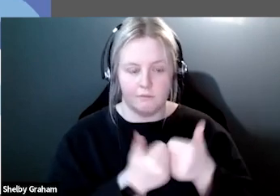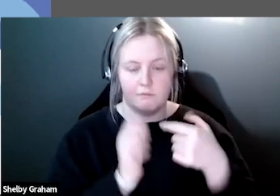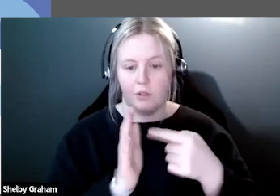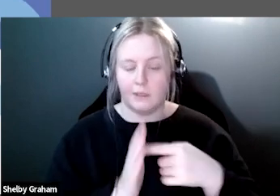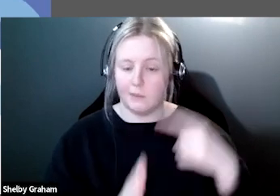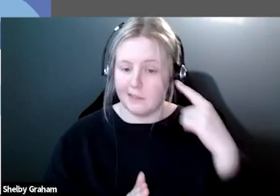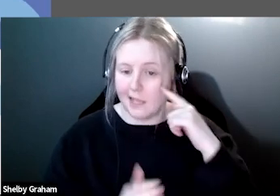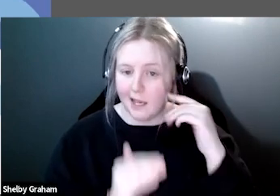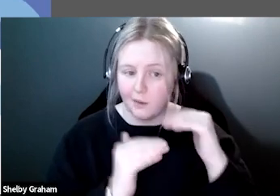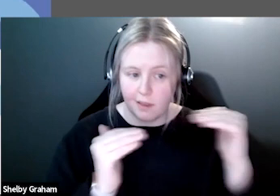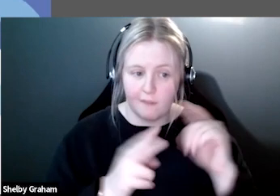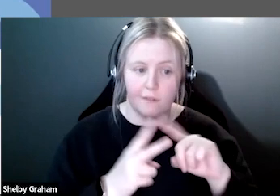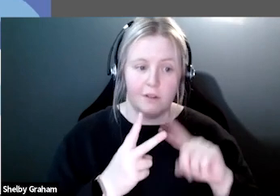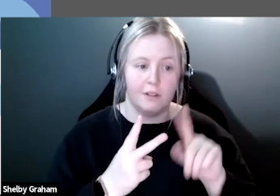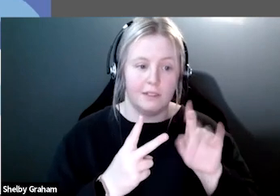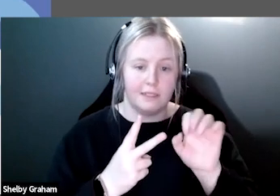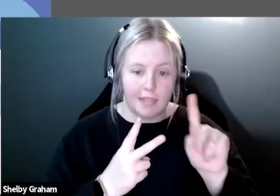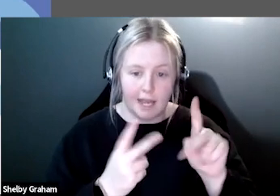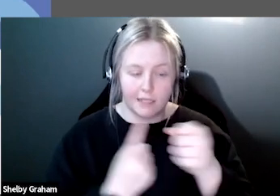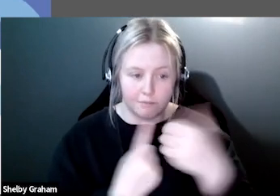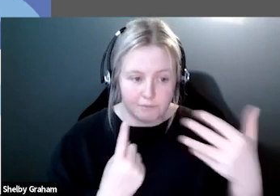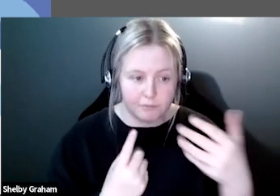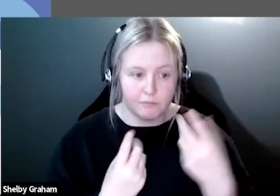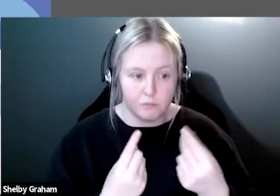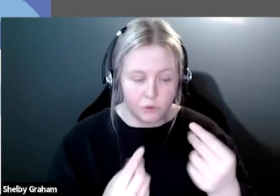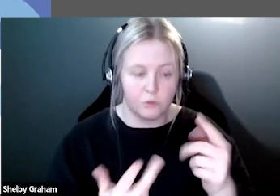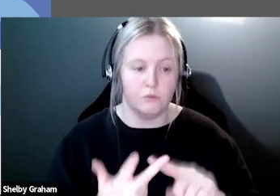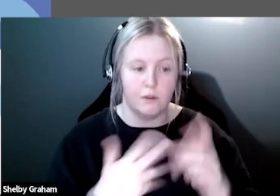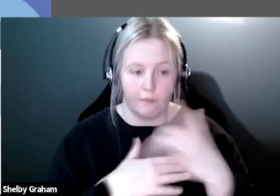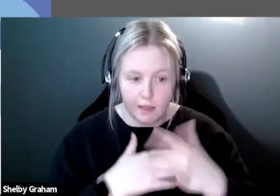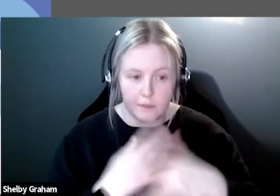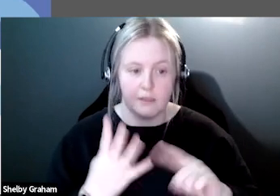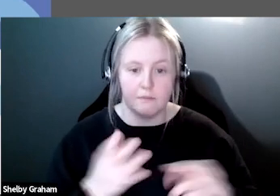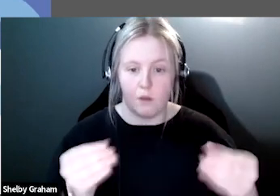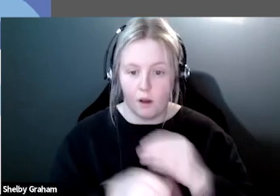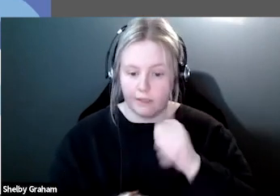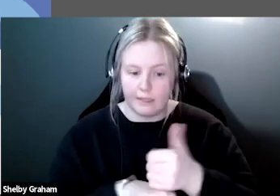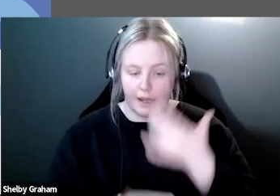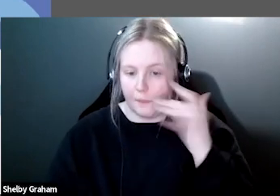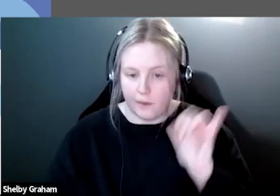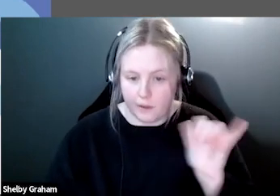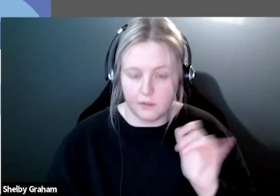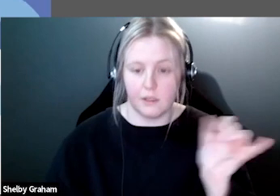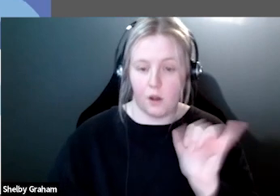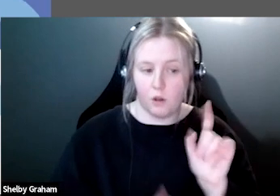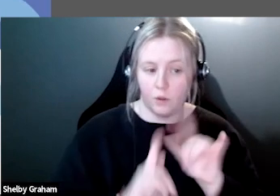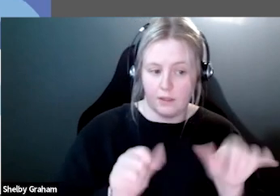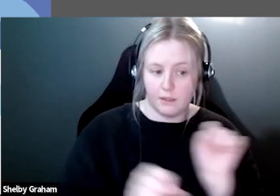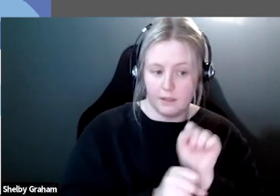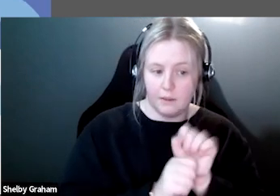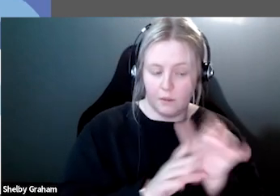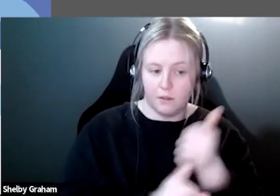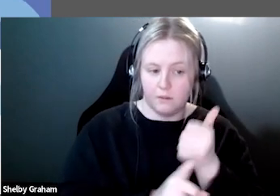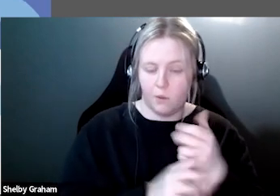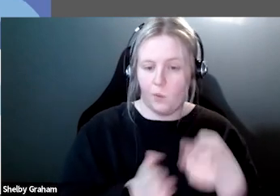task descriptions, and predictability, as well as office layout. In addition to this, employer partners are required to complete a